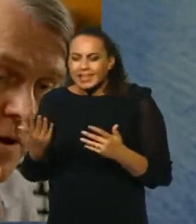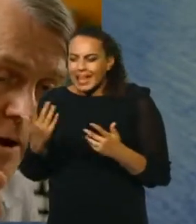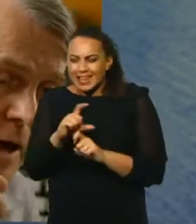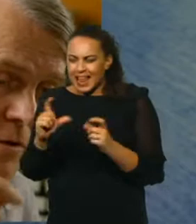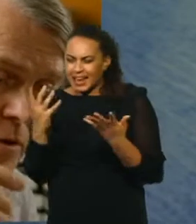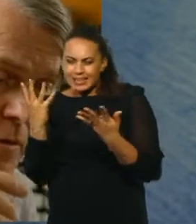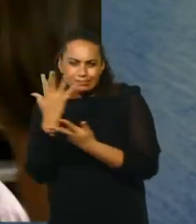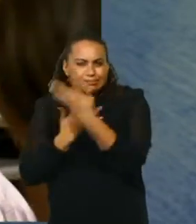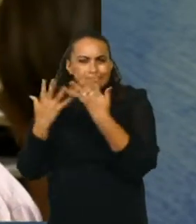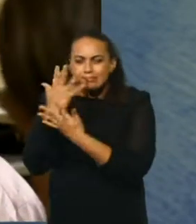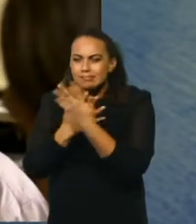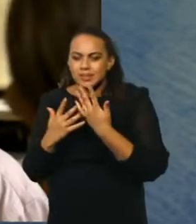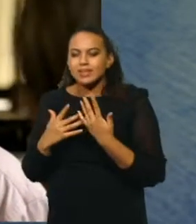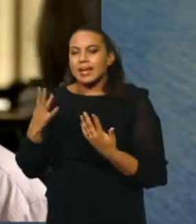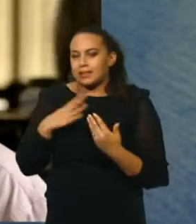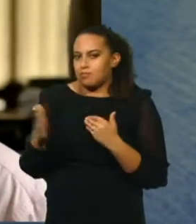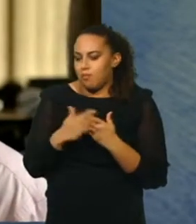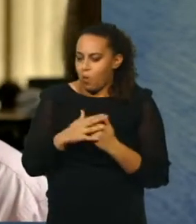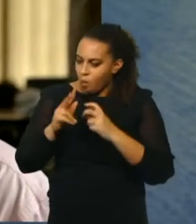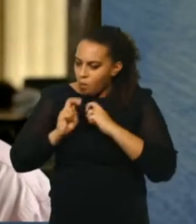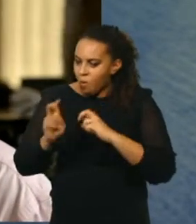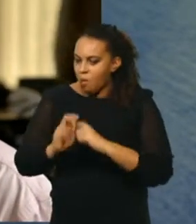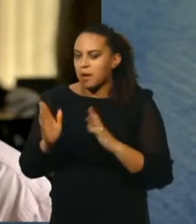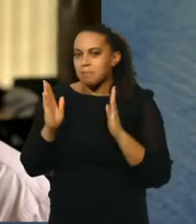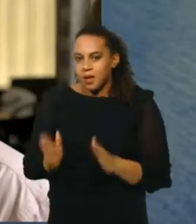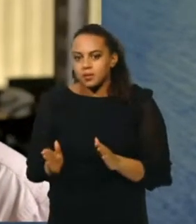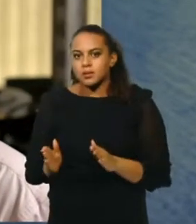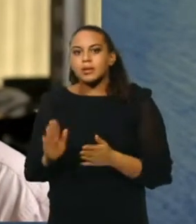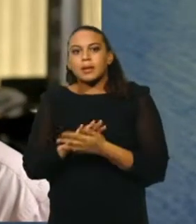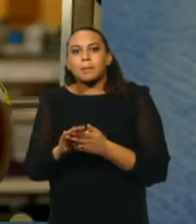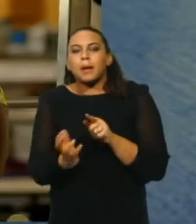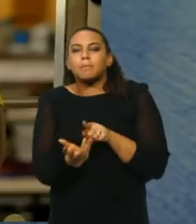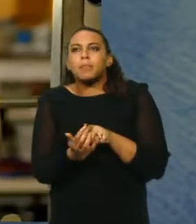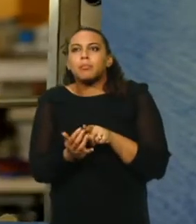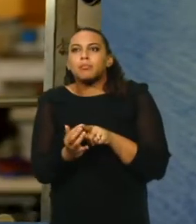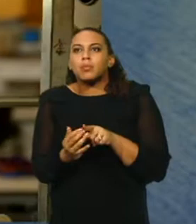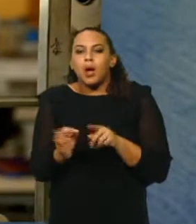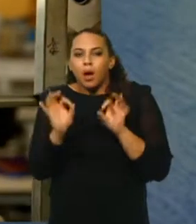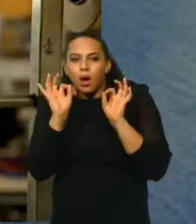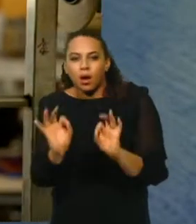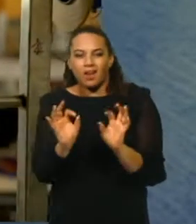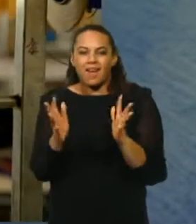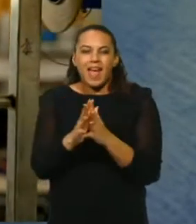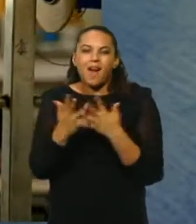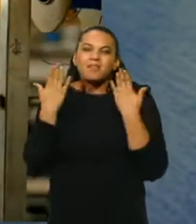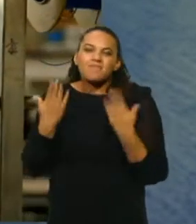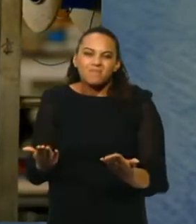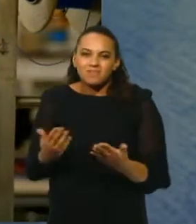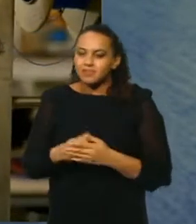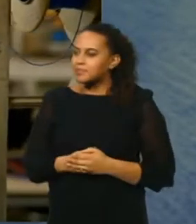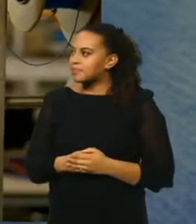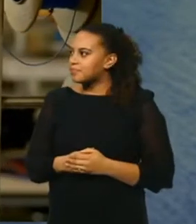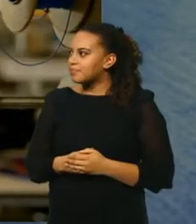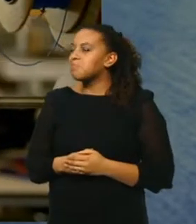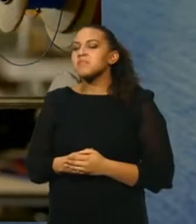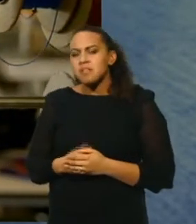don't really have enough information to know what are the right signals to put through our virtual system. Because we understand so little